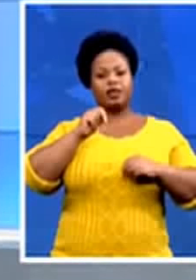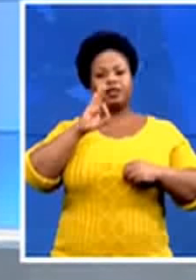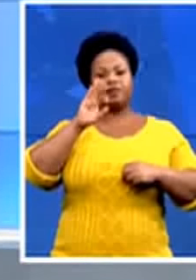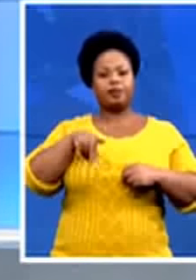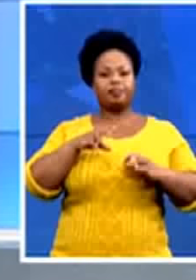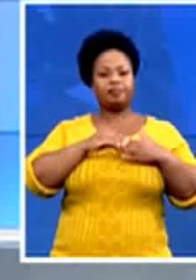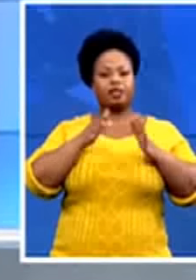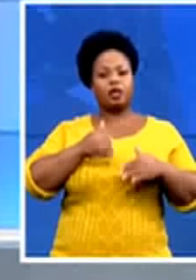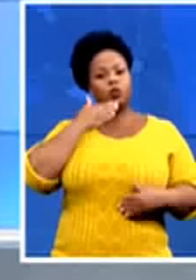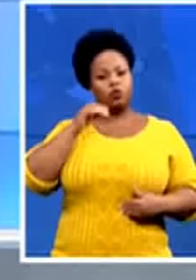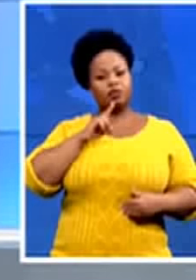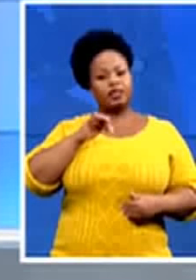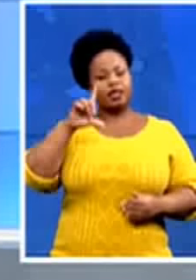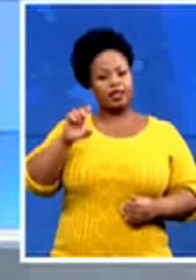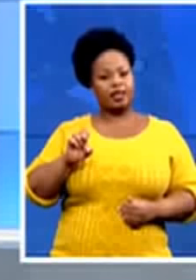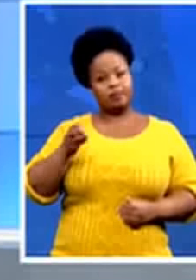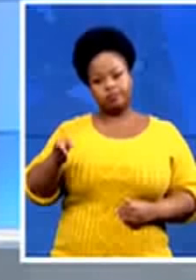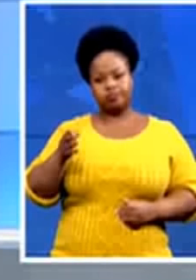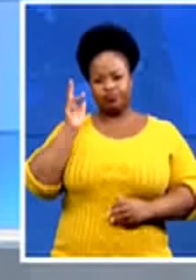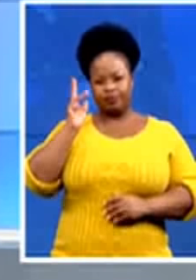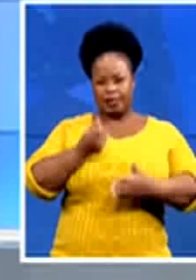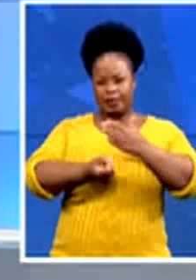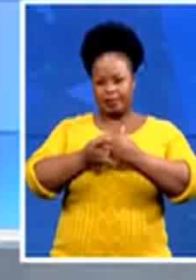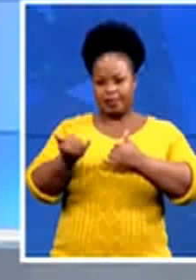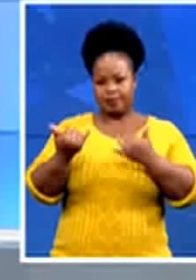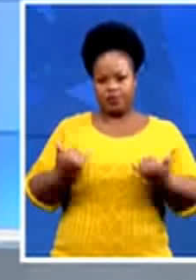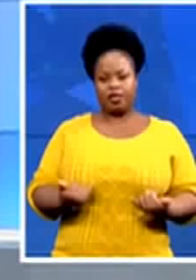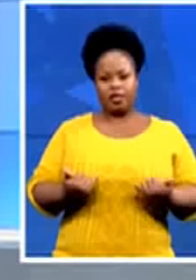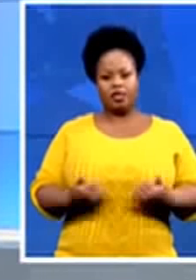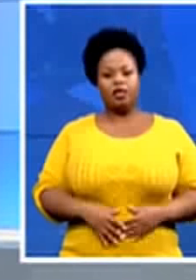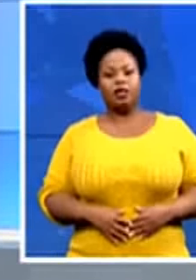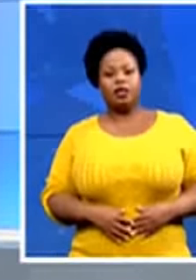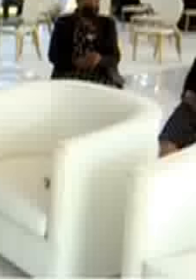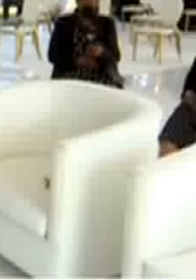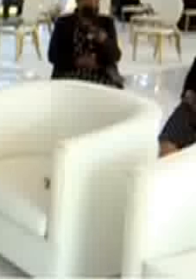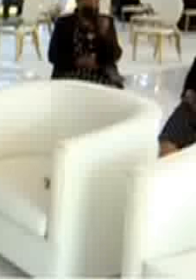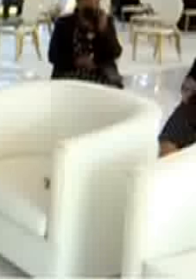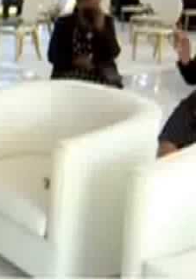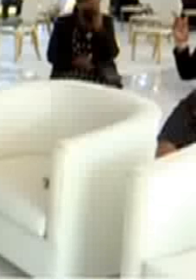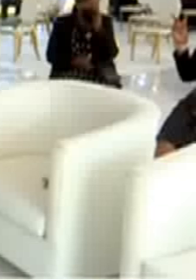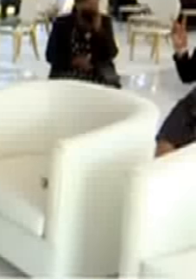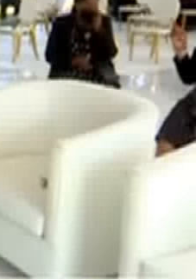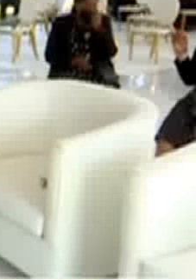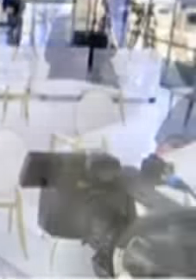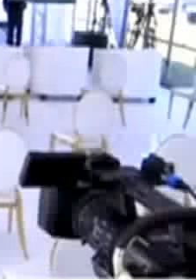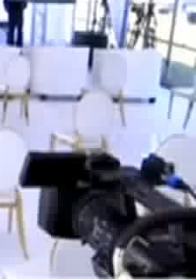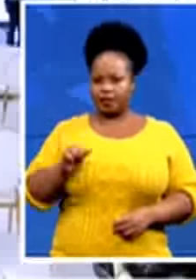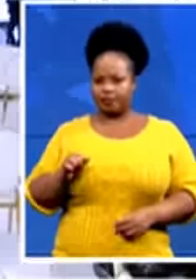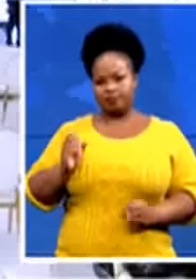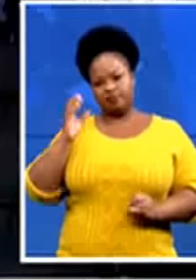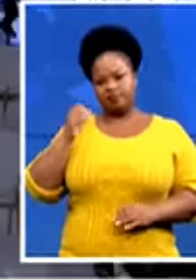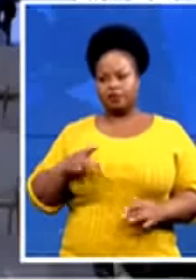kaMagwaza-Msibi is taking place in the province. Let's bring in Ayanda Mhlongo. She's live for us there.